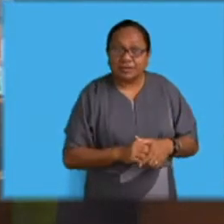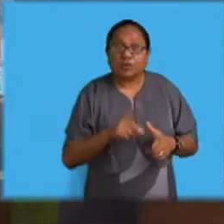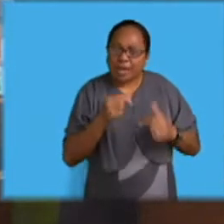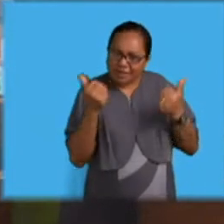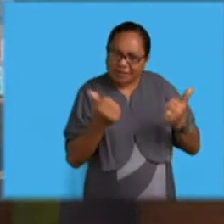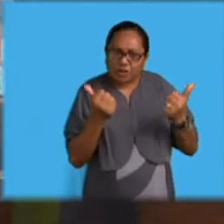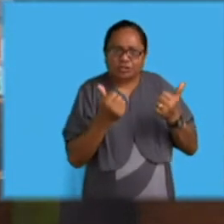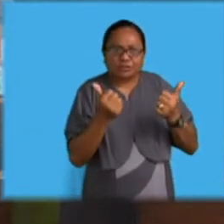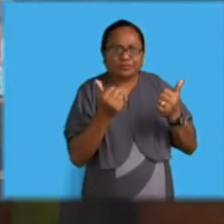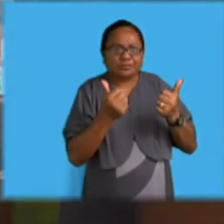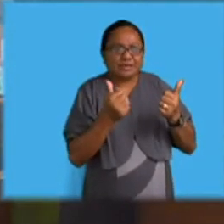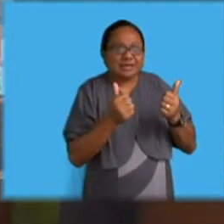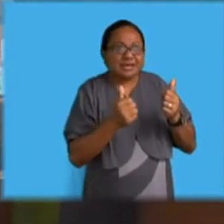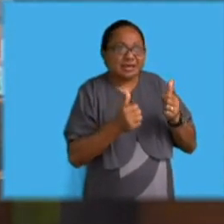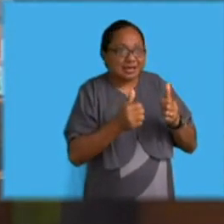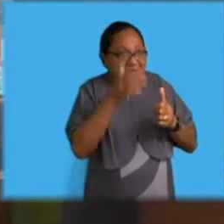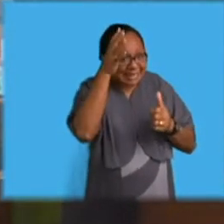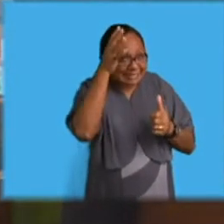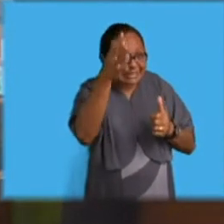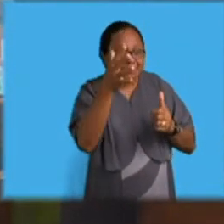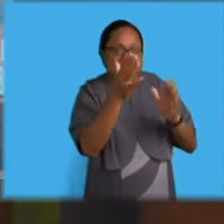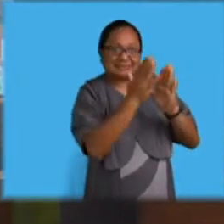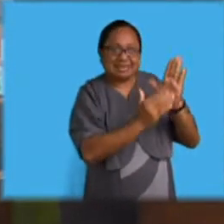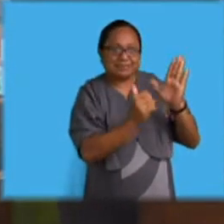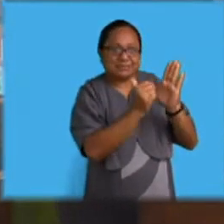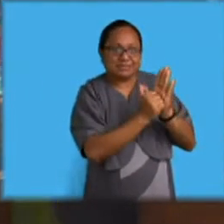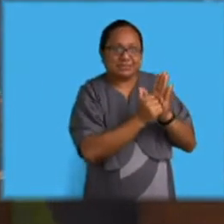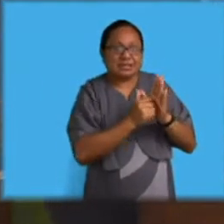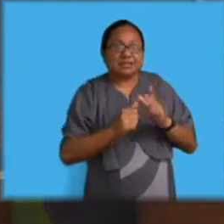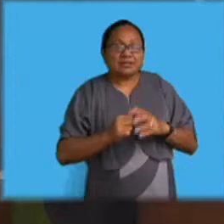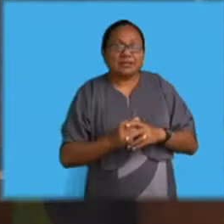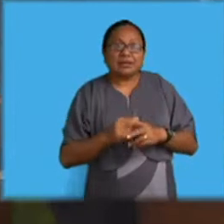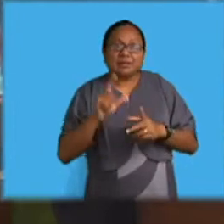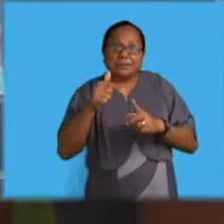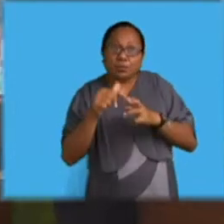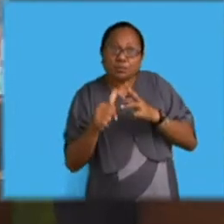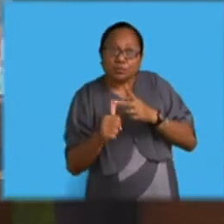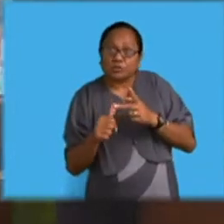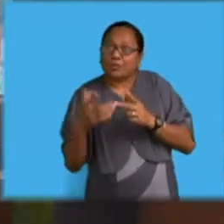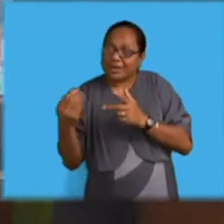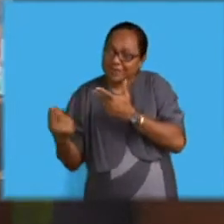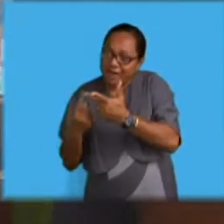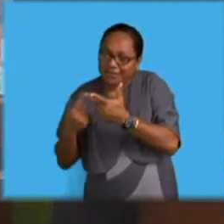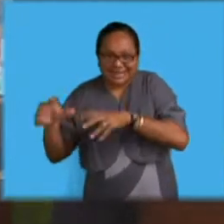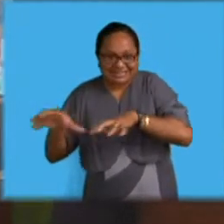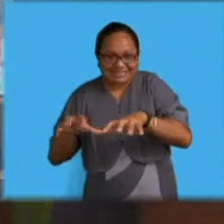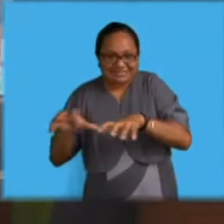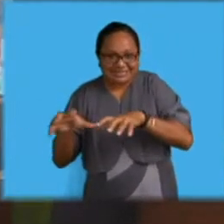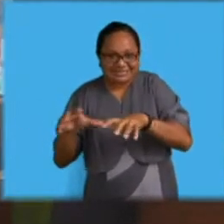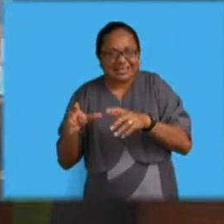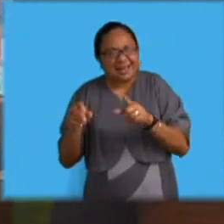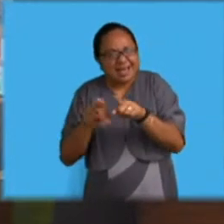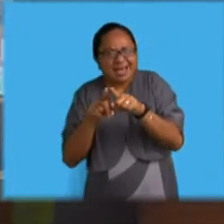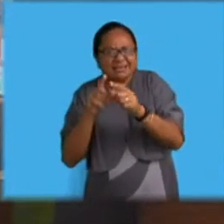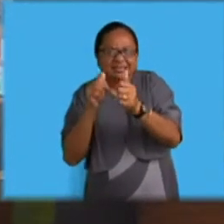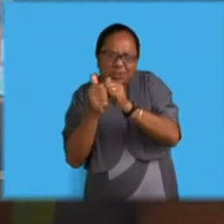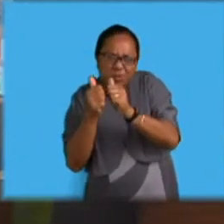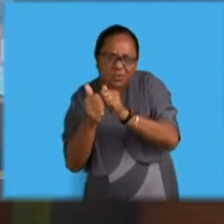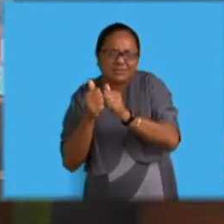but it is strongly and appropriately paralleled with curriculum perspectives and a range of extracurricular activities. And